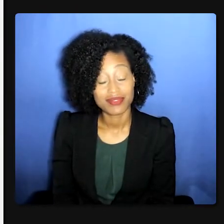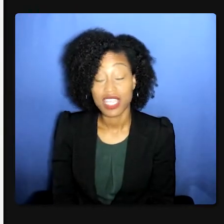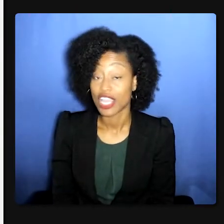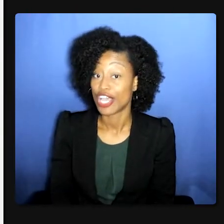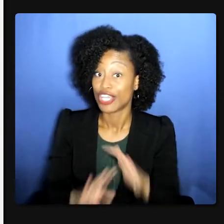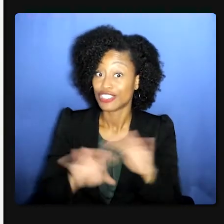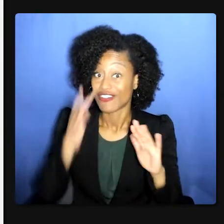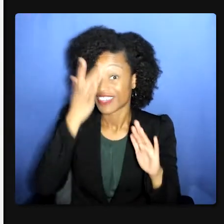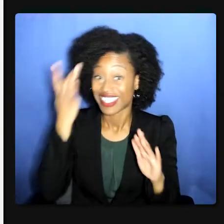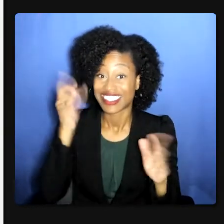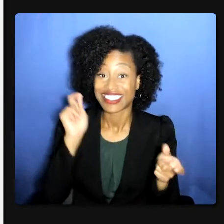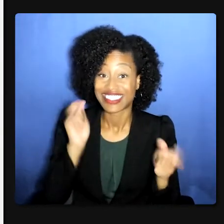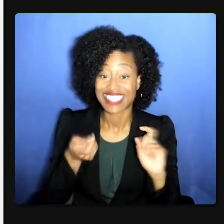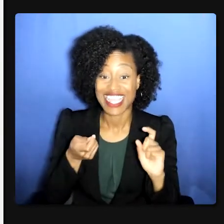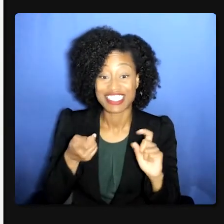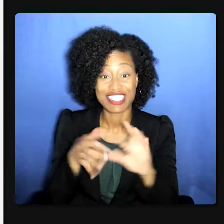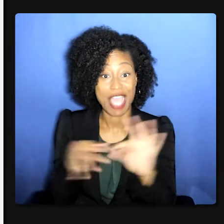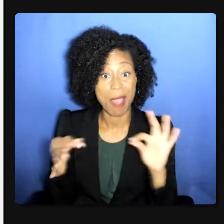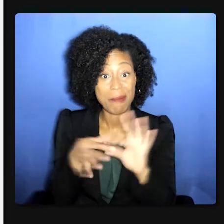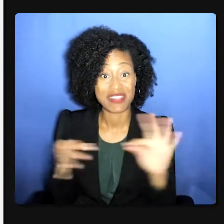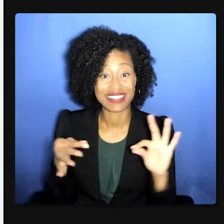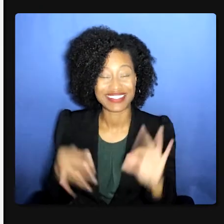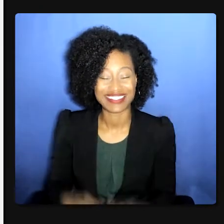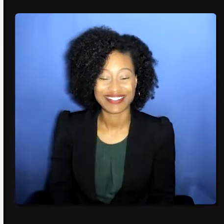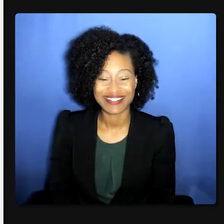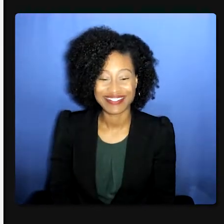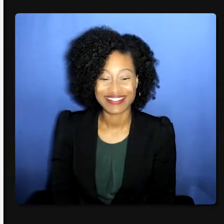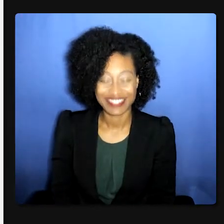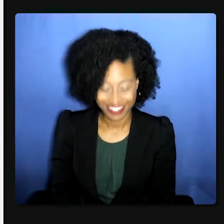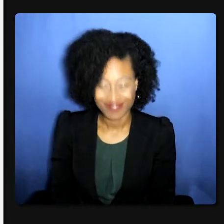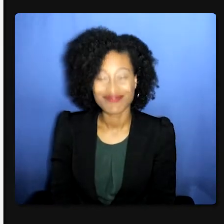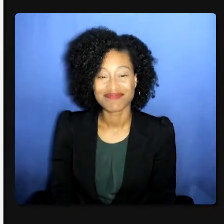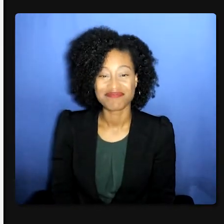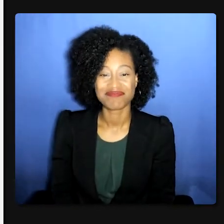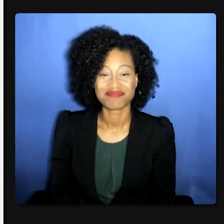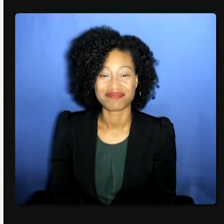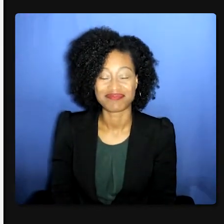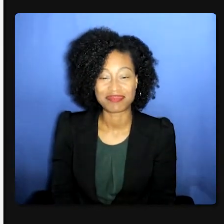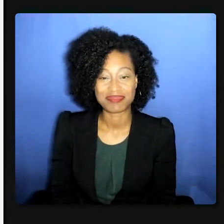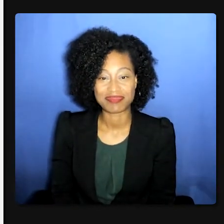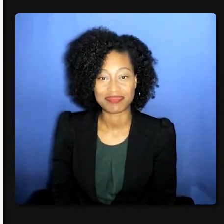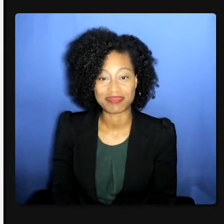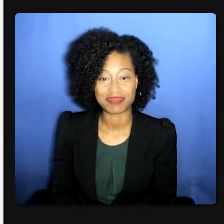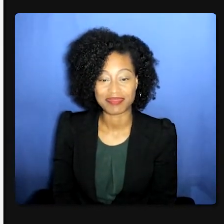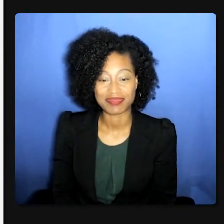And you can't forget those change list comments, so here we go.